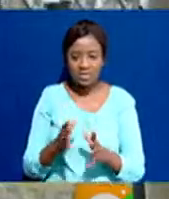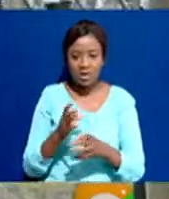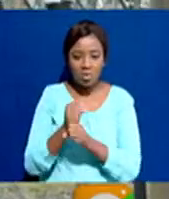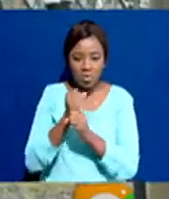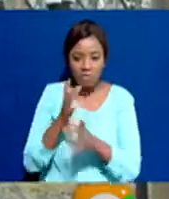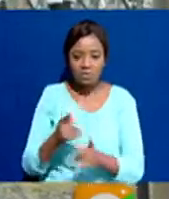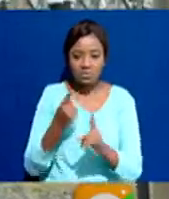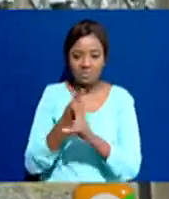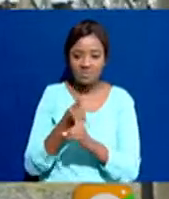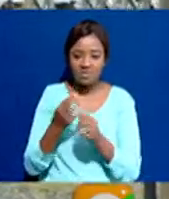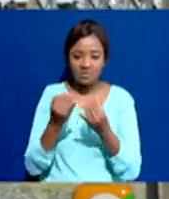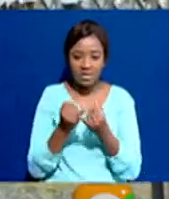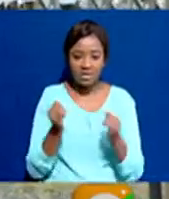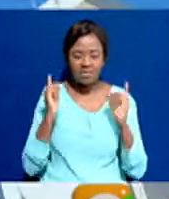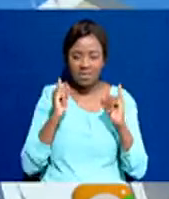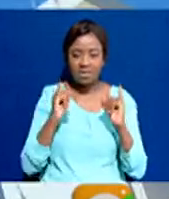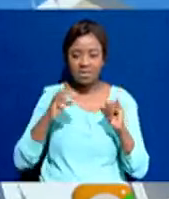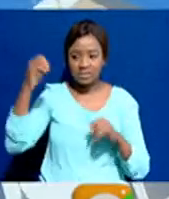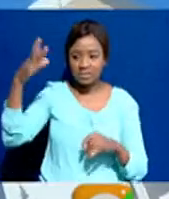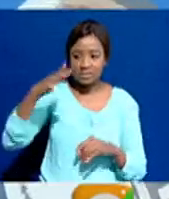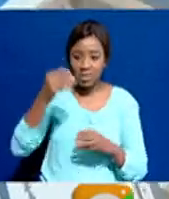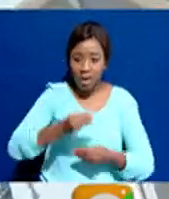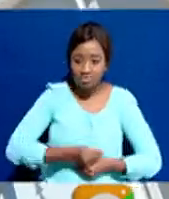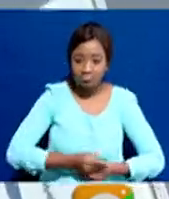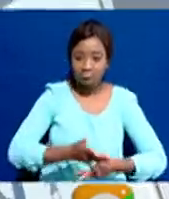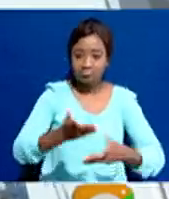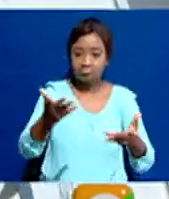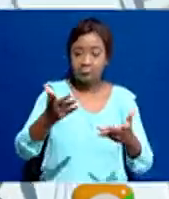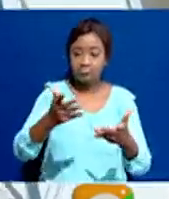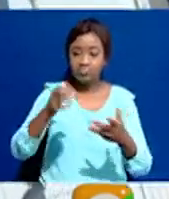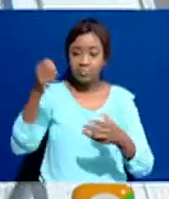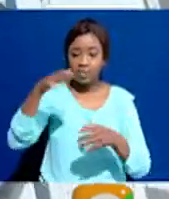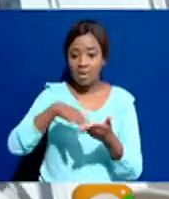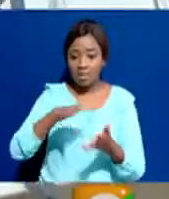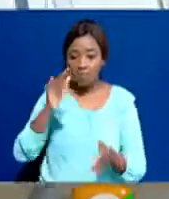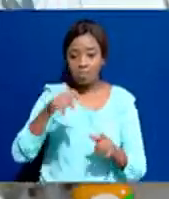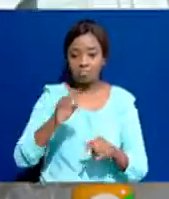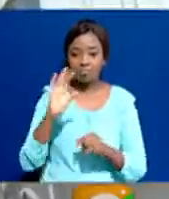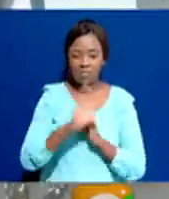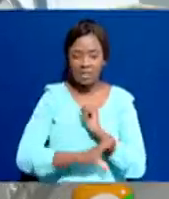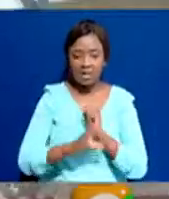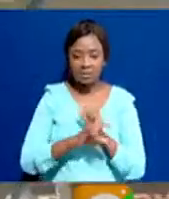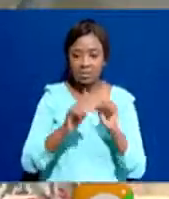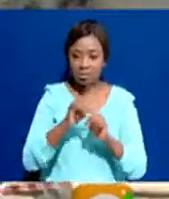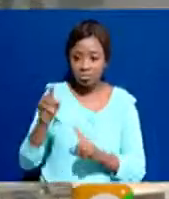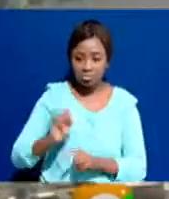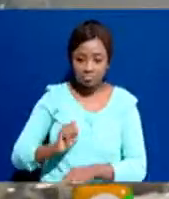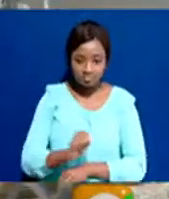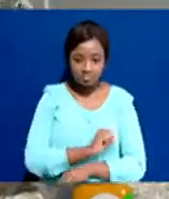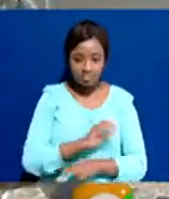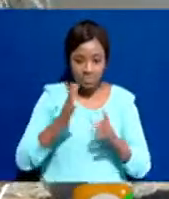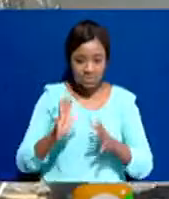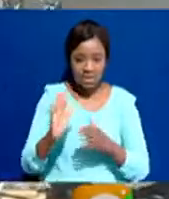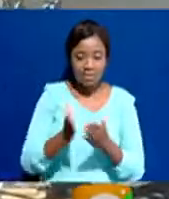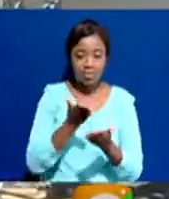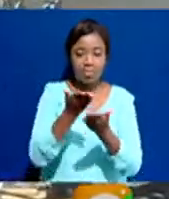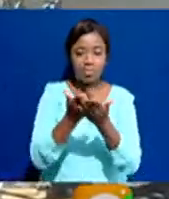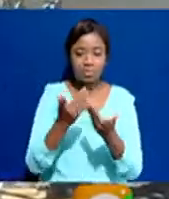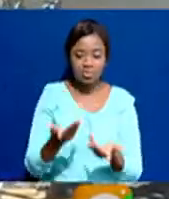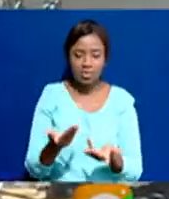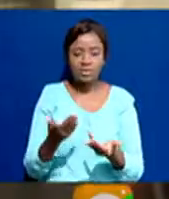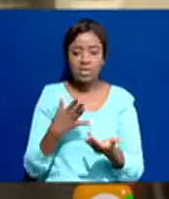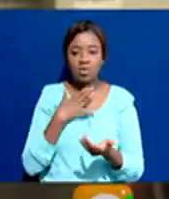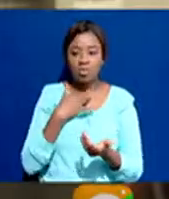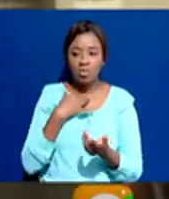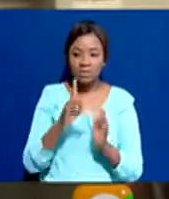companies, which supplies a large percentage of the country's electricity. The senators are also proposing to push for